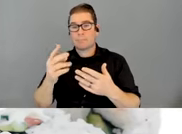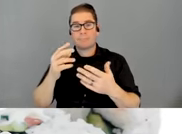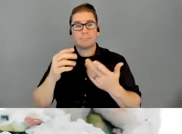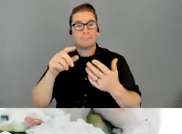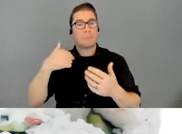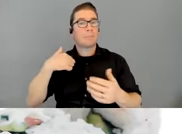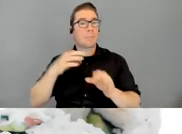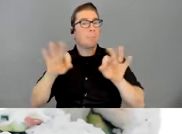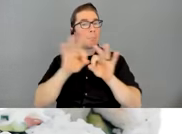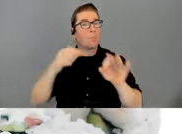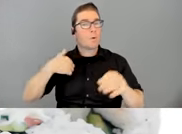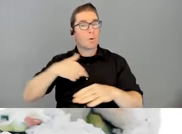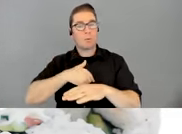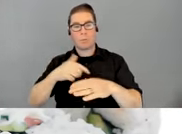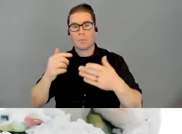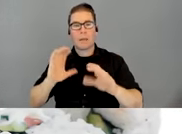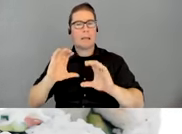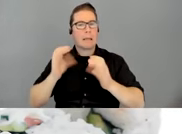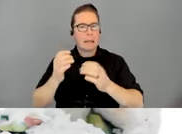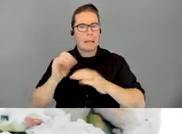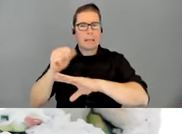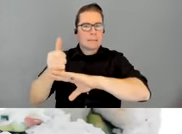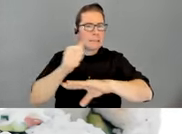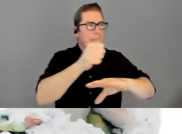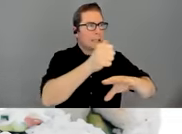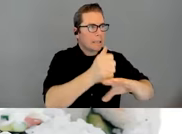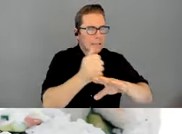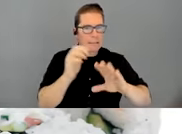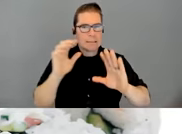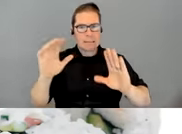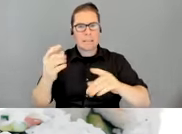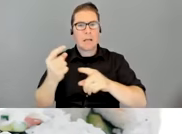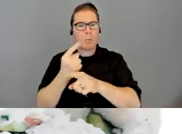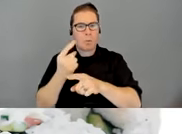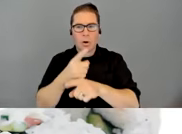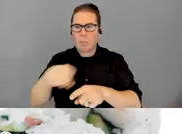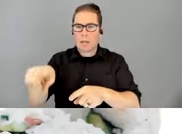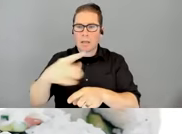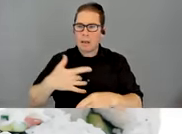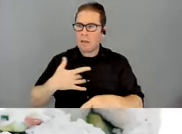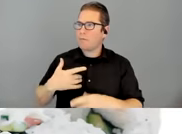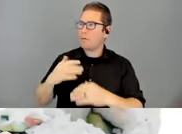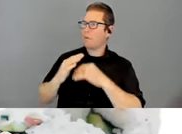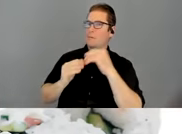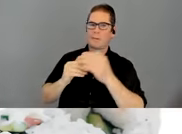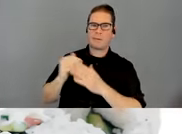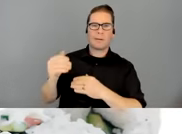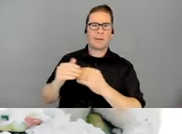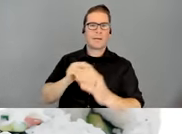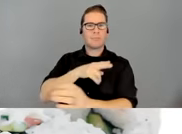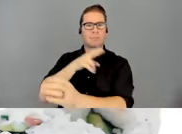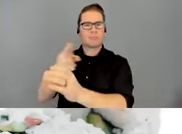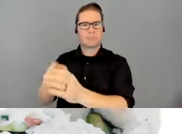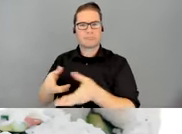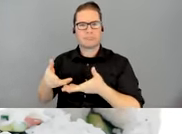students. And again, as Lydia had mentioned, I think there's certain things that we need to consider, especially as we look towards